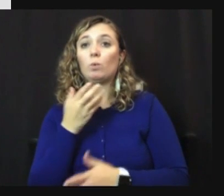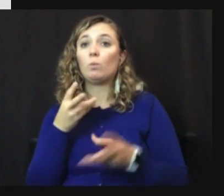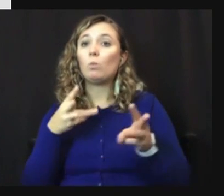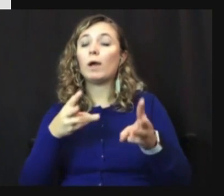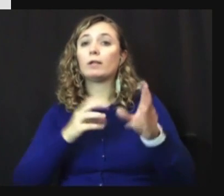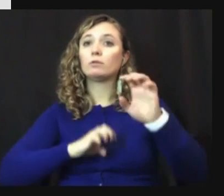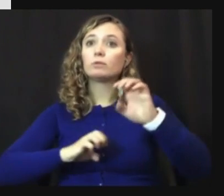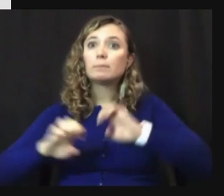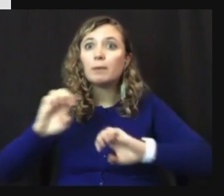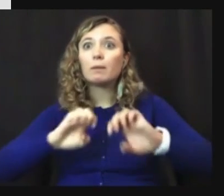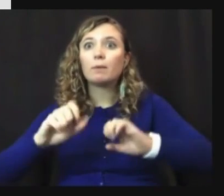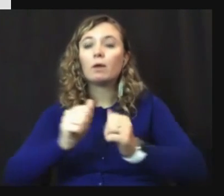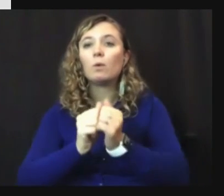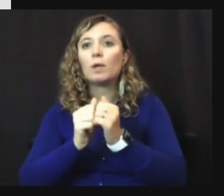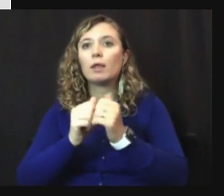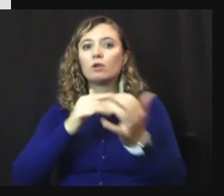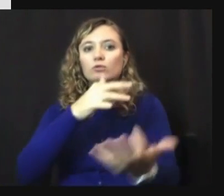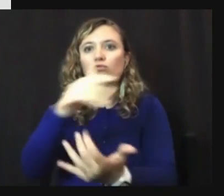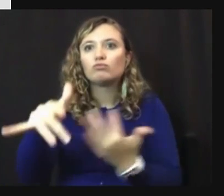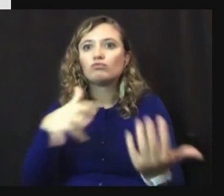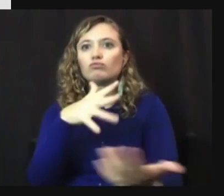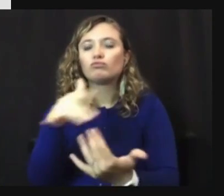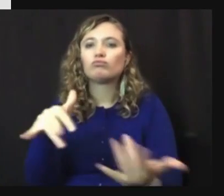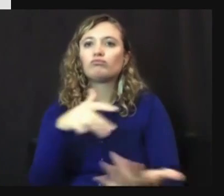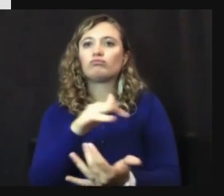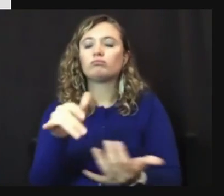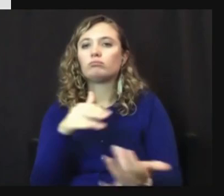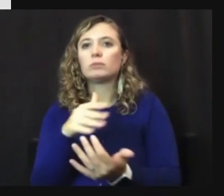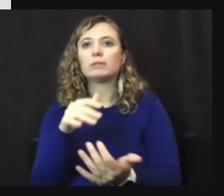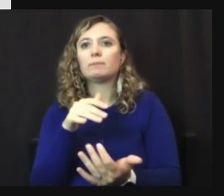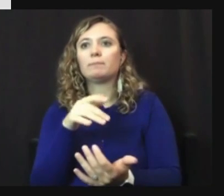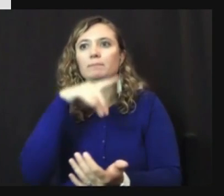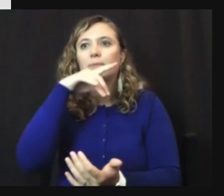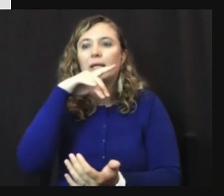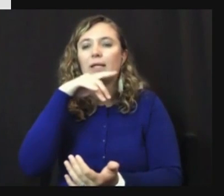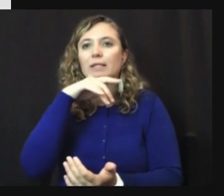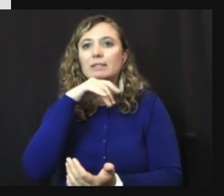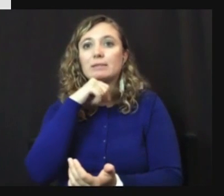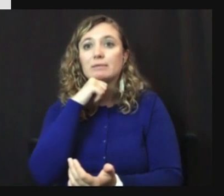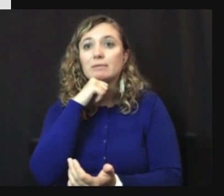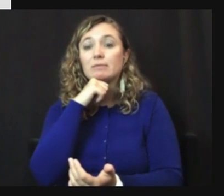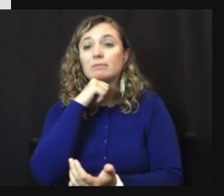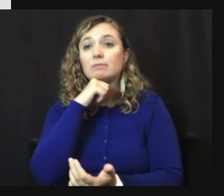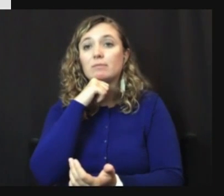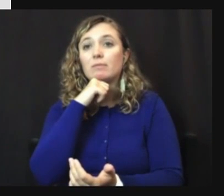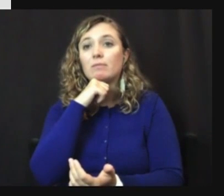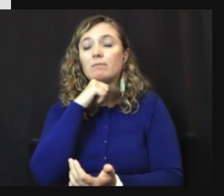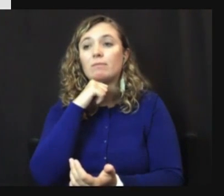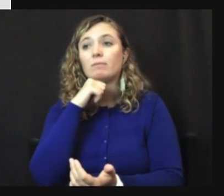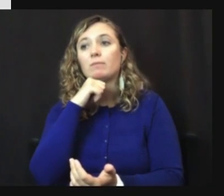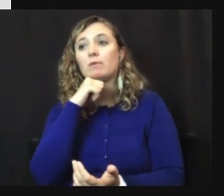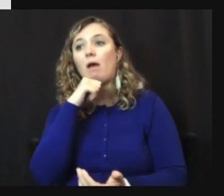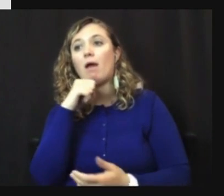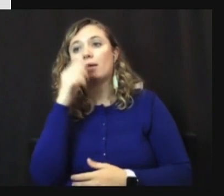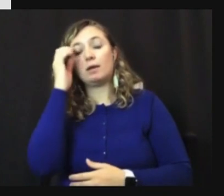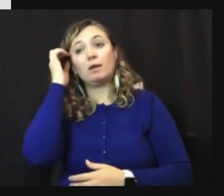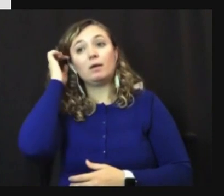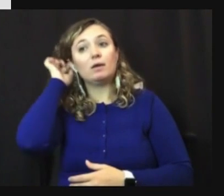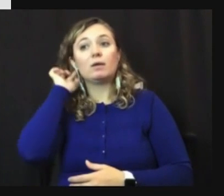a lot more because you are not being rejected because you don't have anything to give.